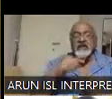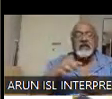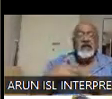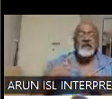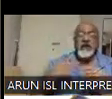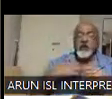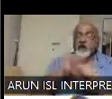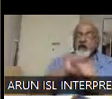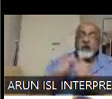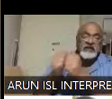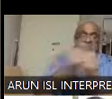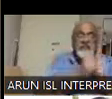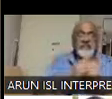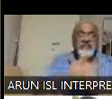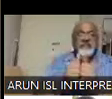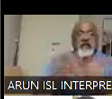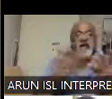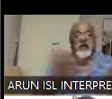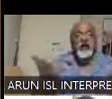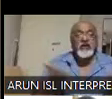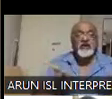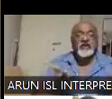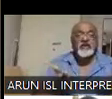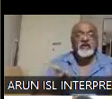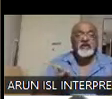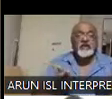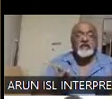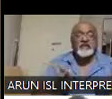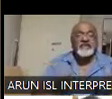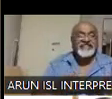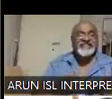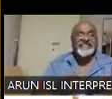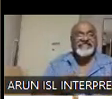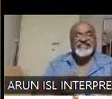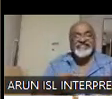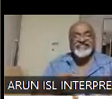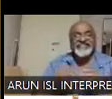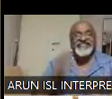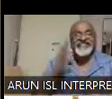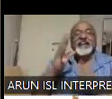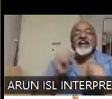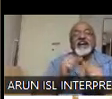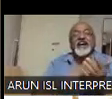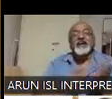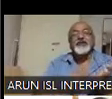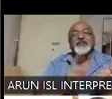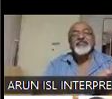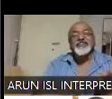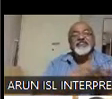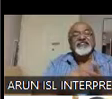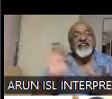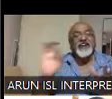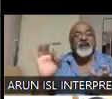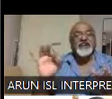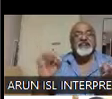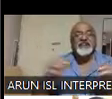colleagues. And we have all worked together in this panel. And Arun Rao, who is now signing for you, has also been